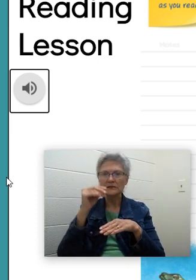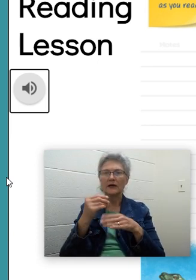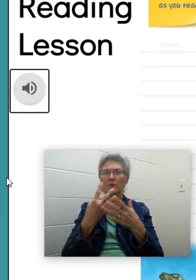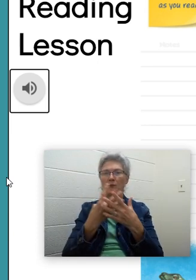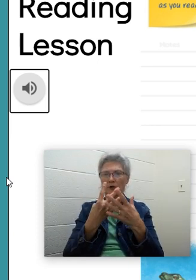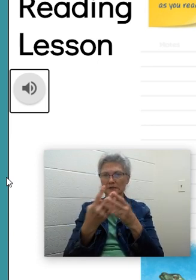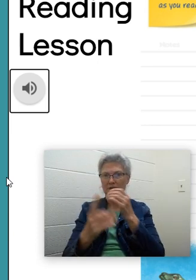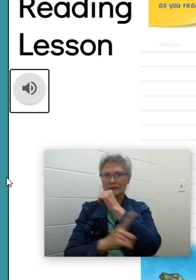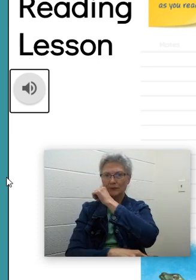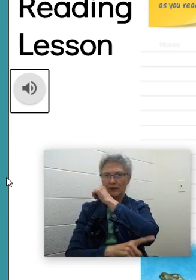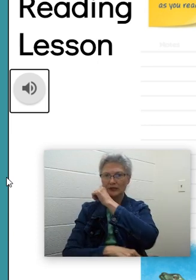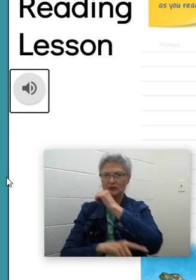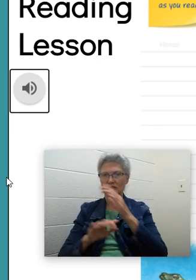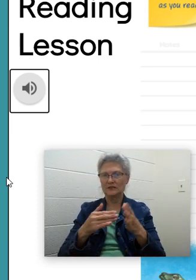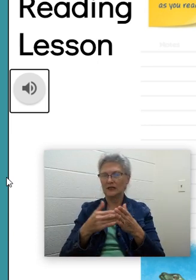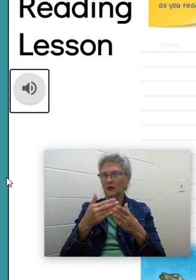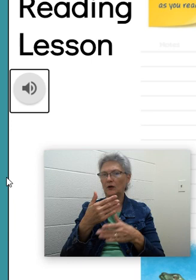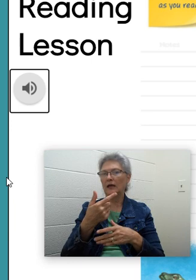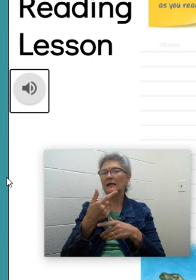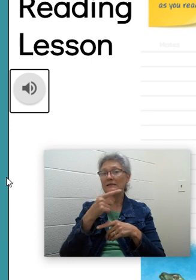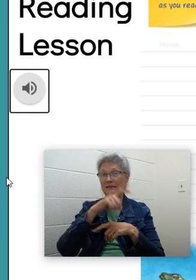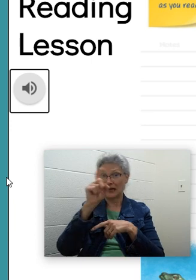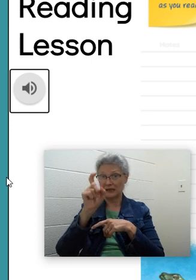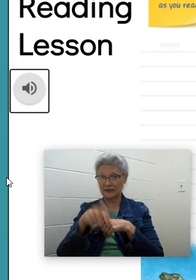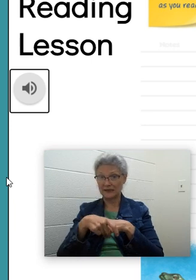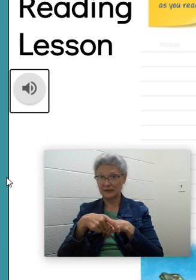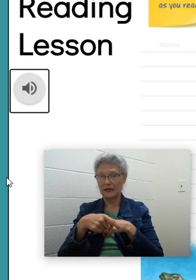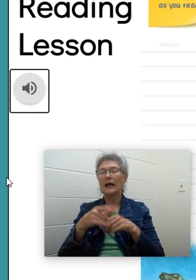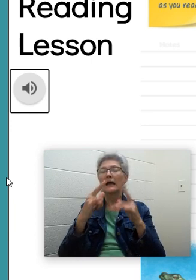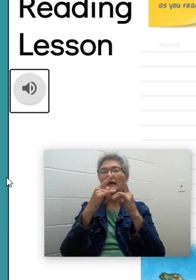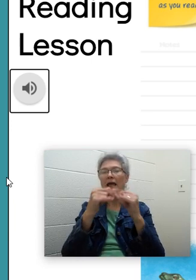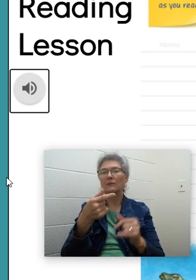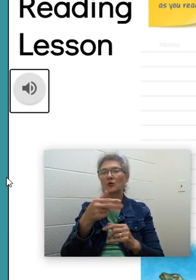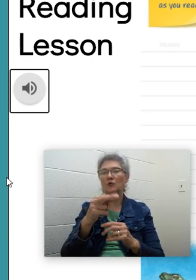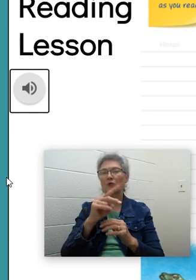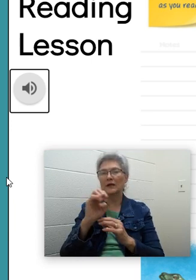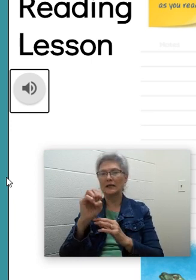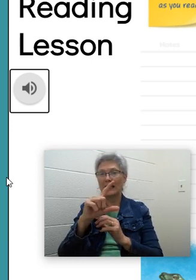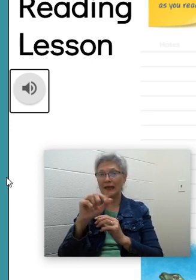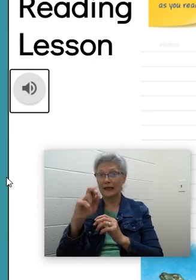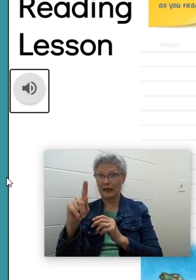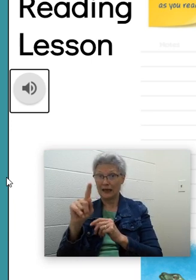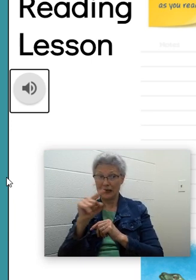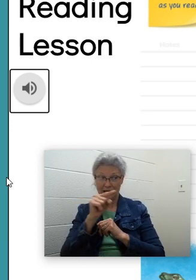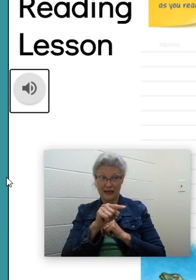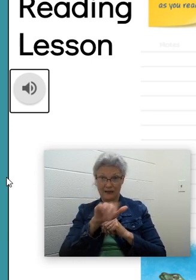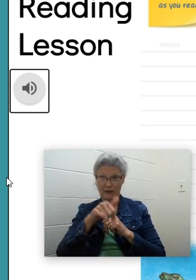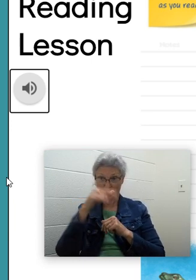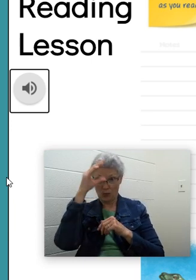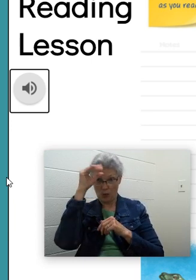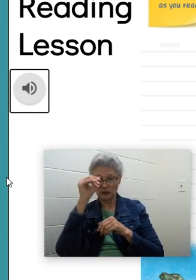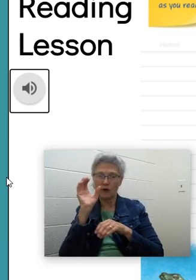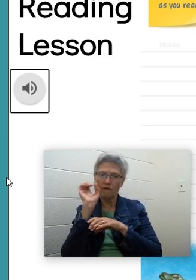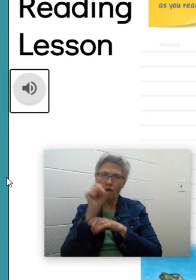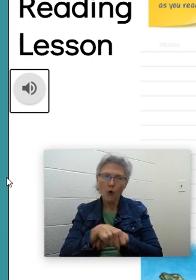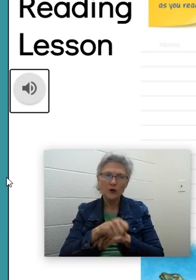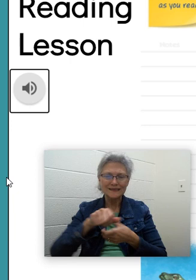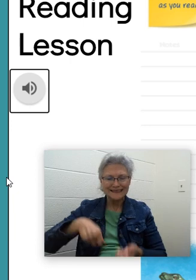flat wasteland in Texas, where he and the other boys are forced to dig 5-foot holes in the